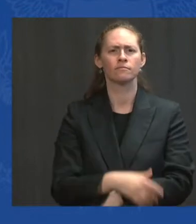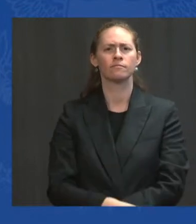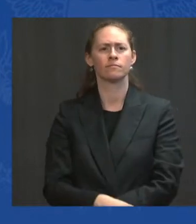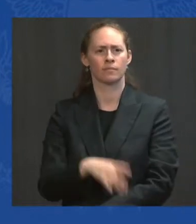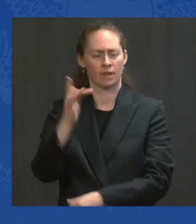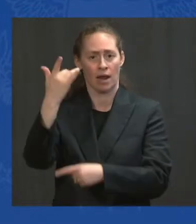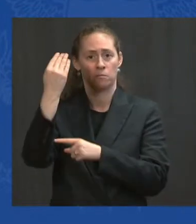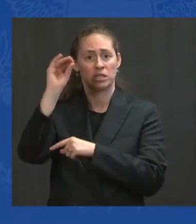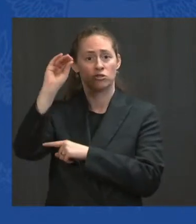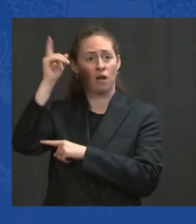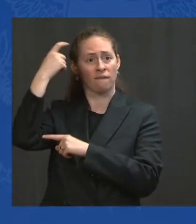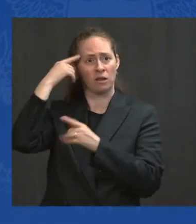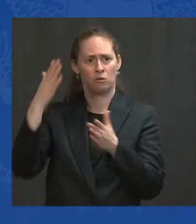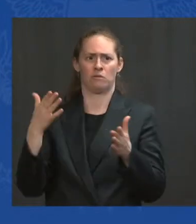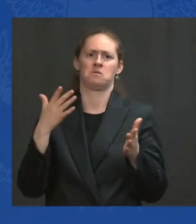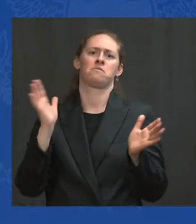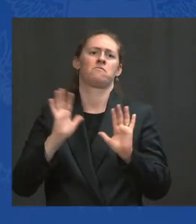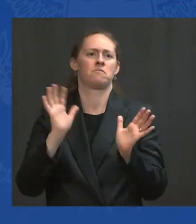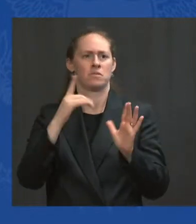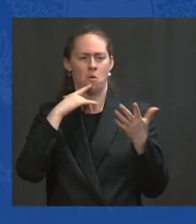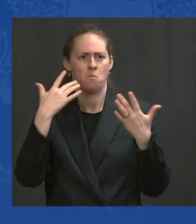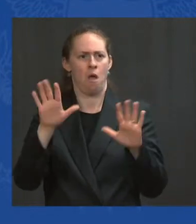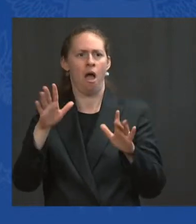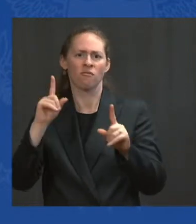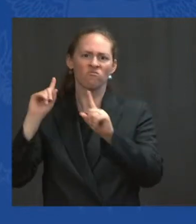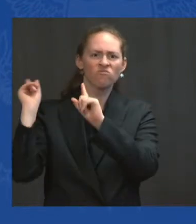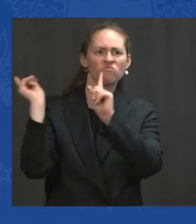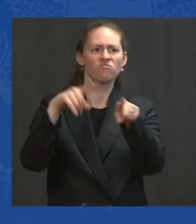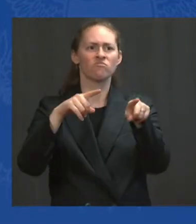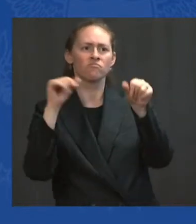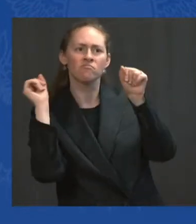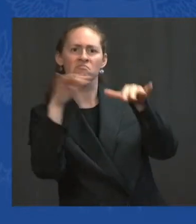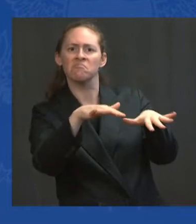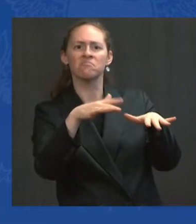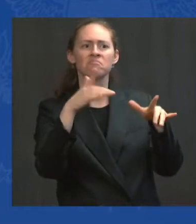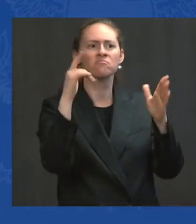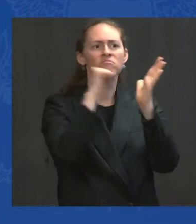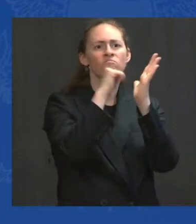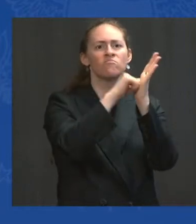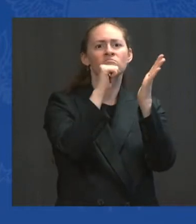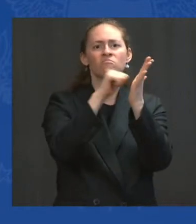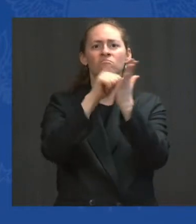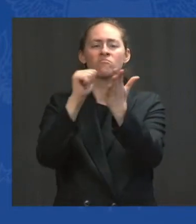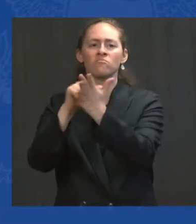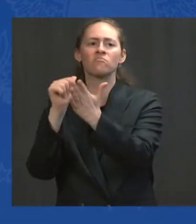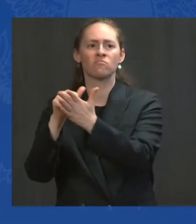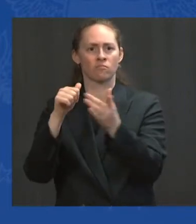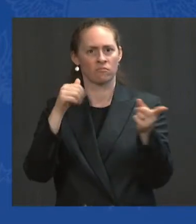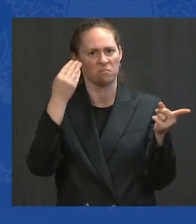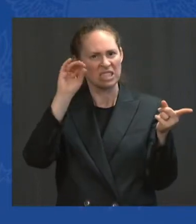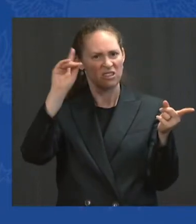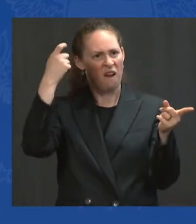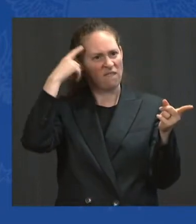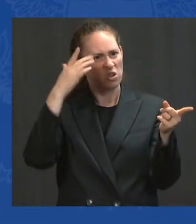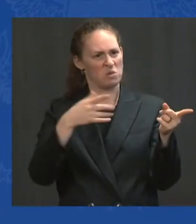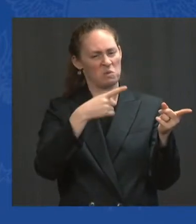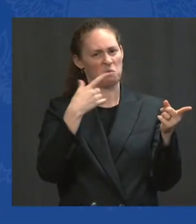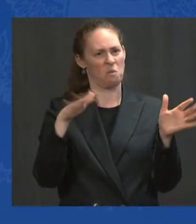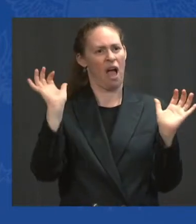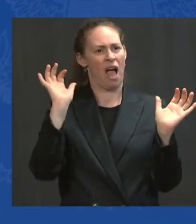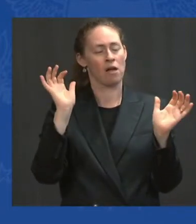government officials going door to door, pushing the vaccine, and he's ordered his health department to ensure that that doesn't happen.